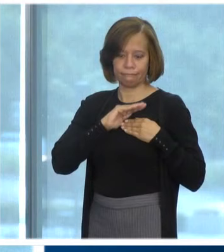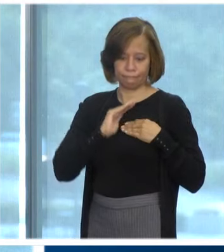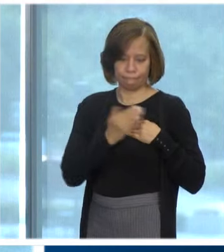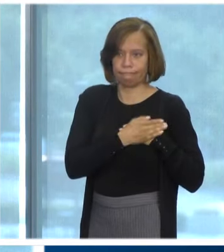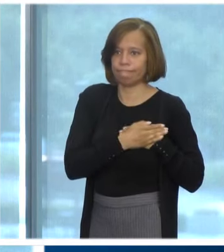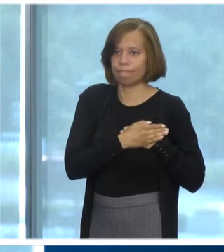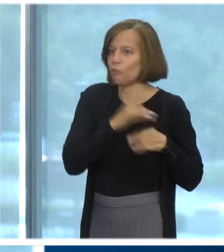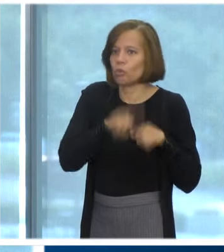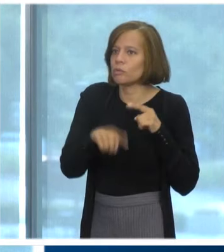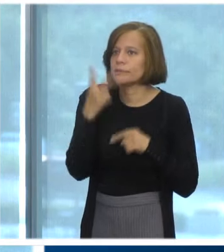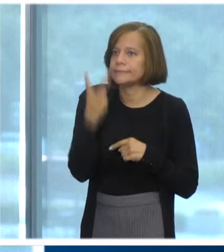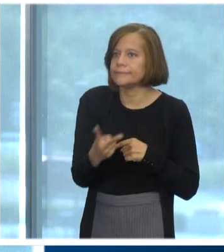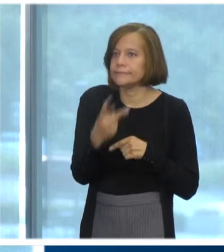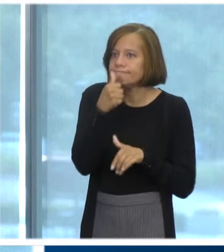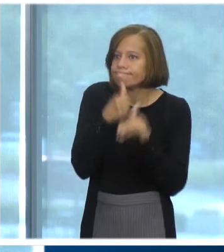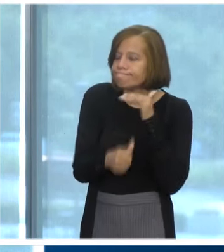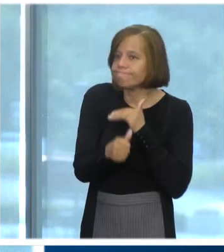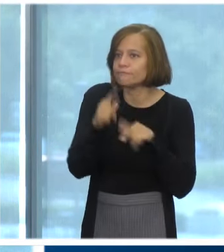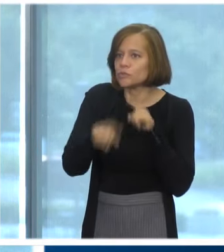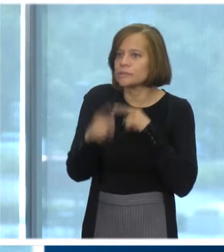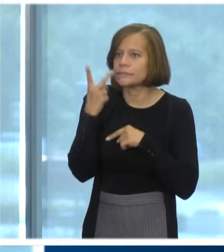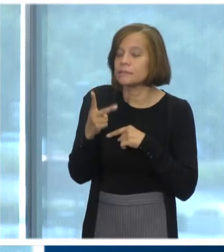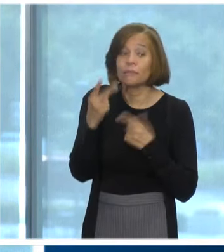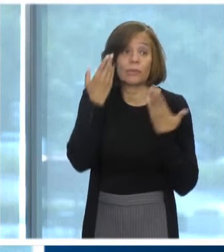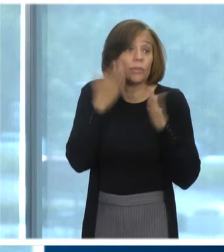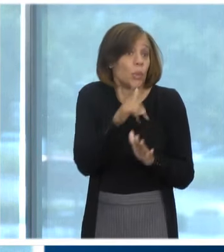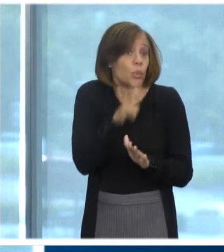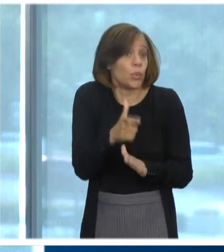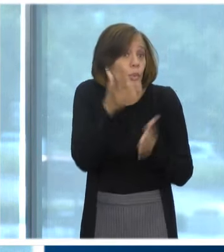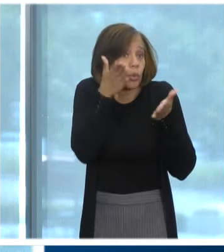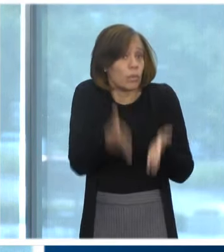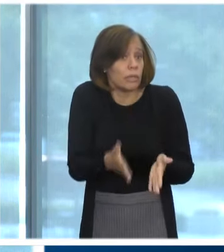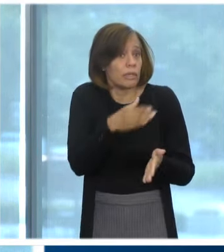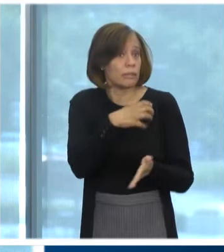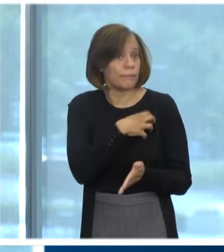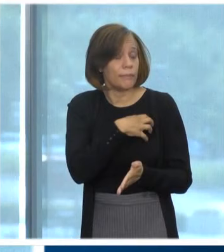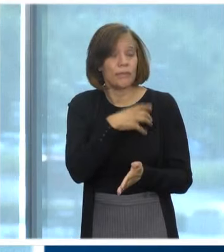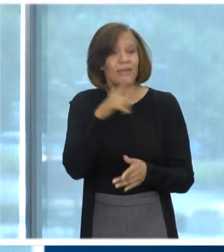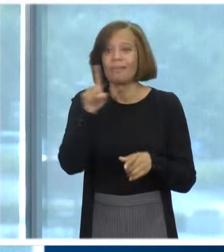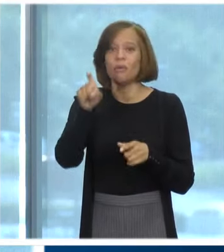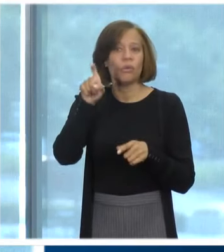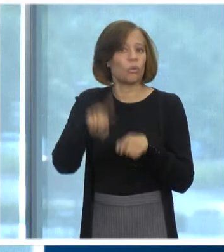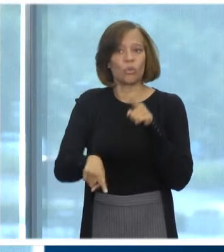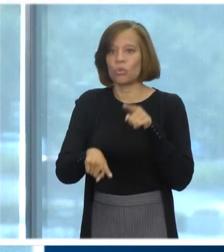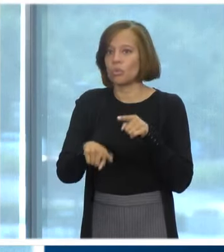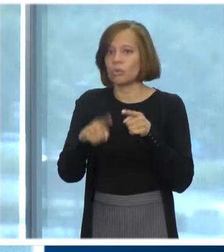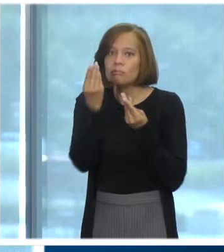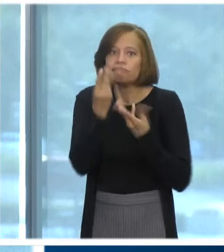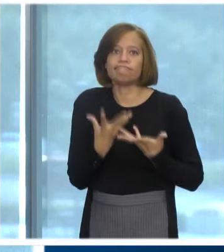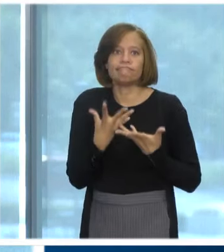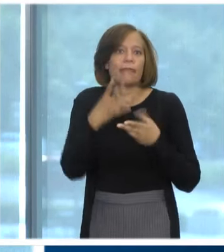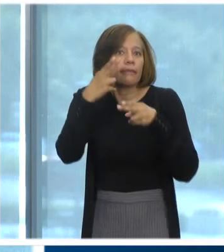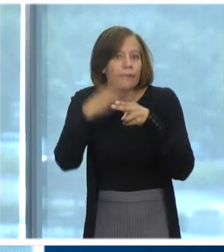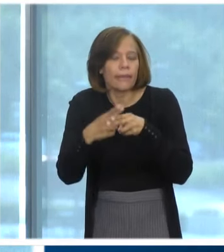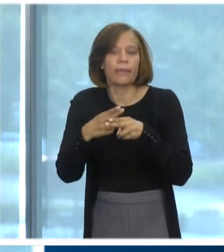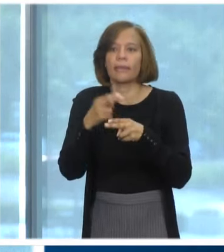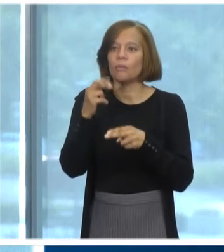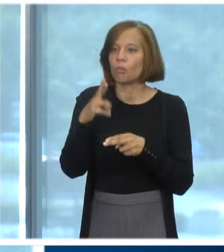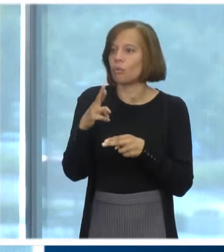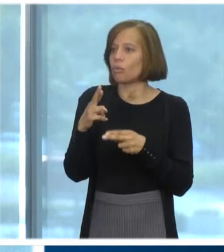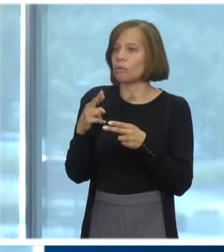who's wearing riot gear to be able to identify that officer by sight or to provide us with specific individualized characteristics that